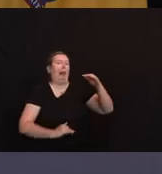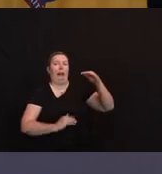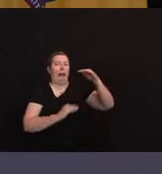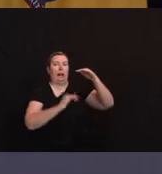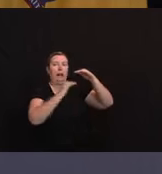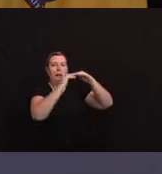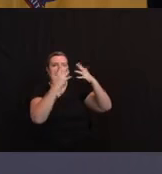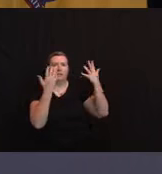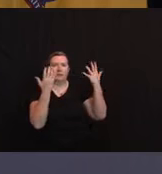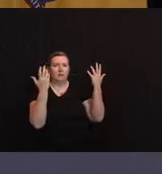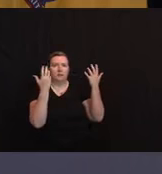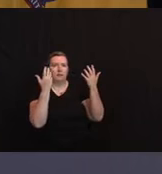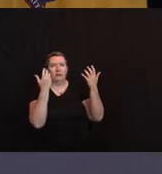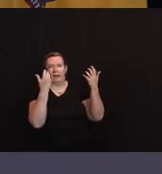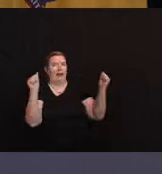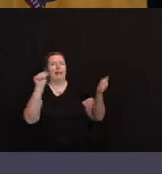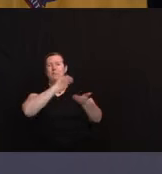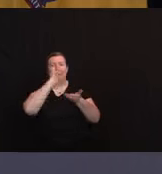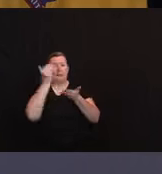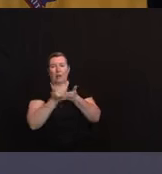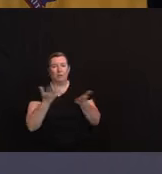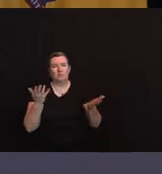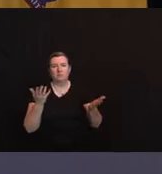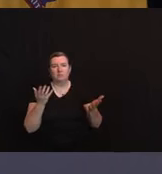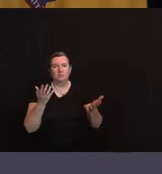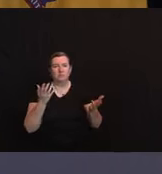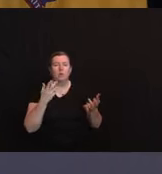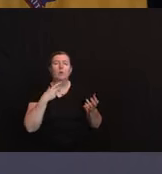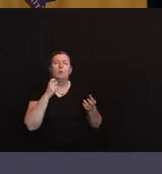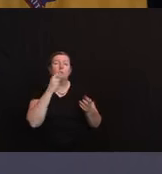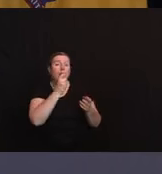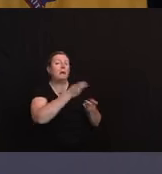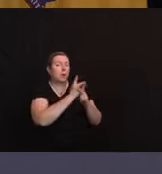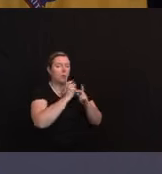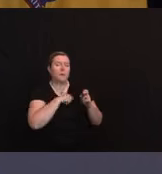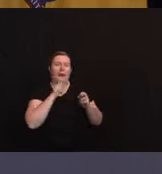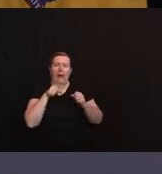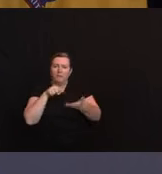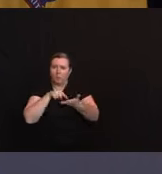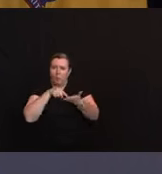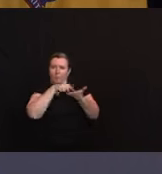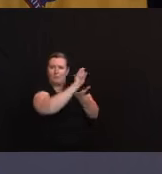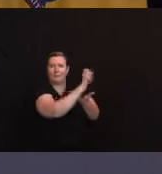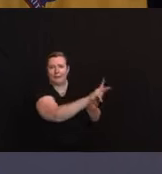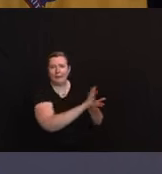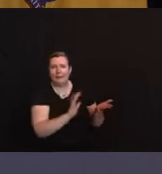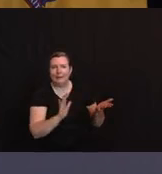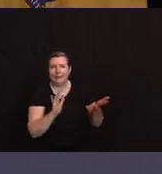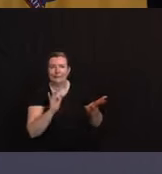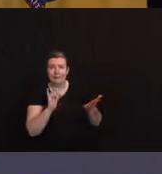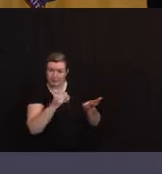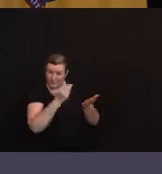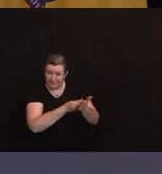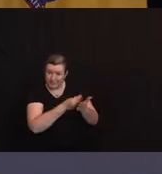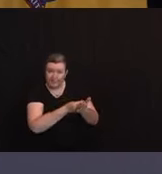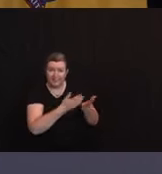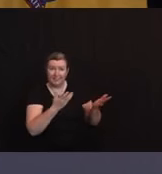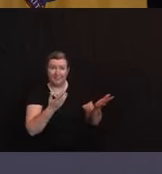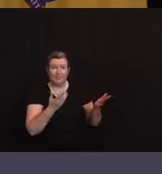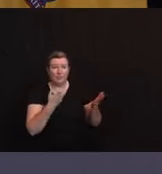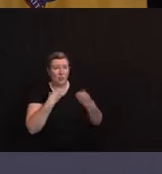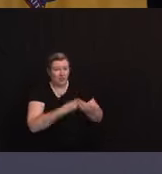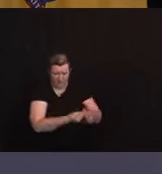interest. You got to pay it back. And we'll do everything we can to get the schools the money, but the point is we need both